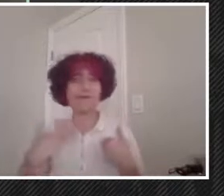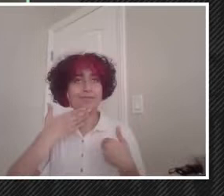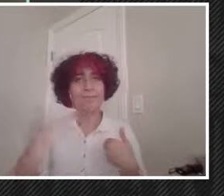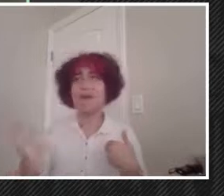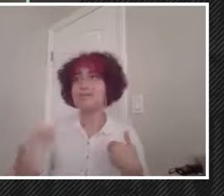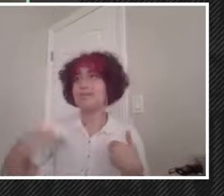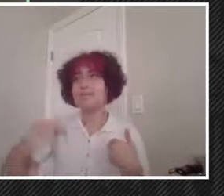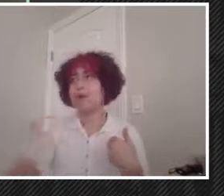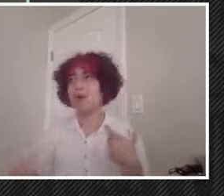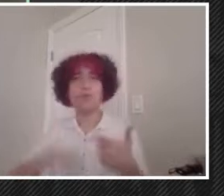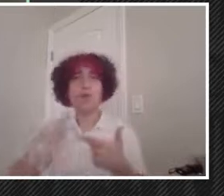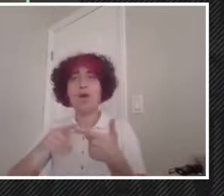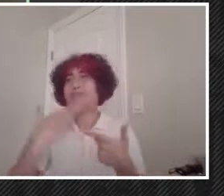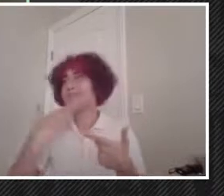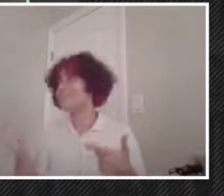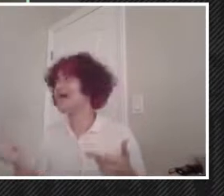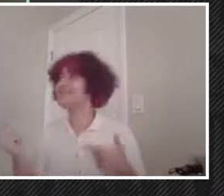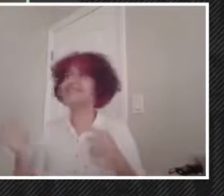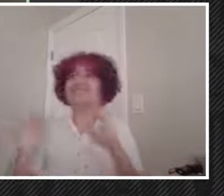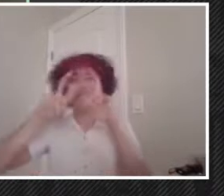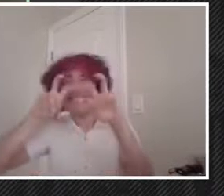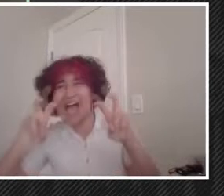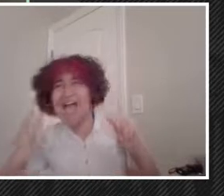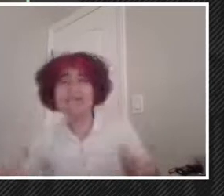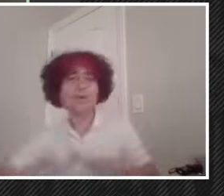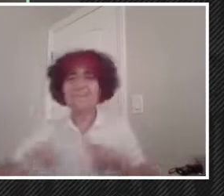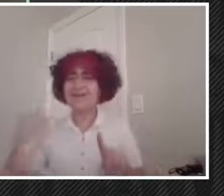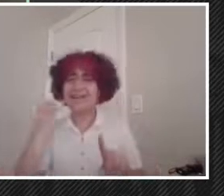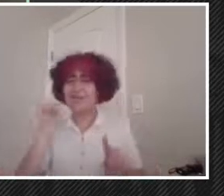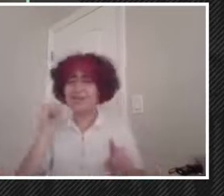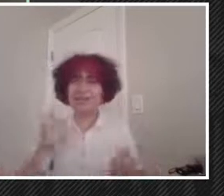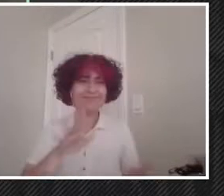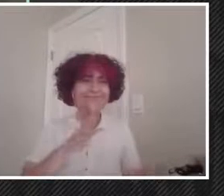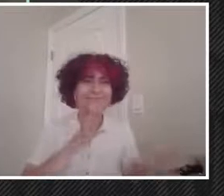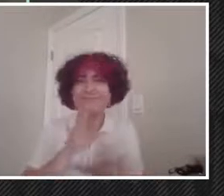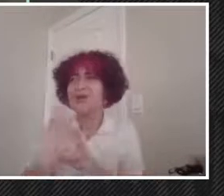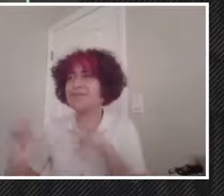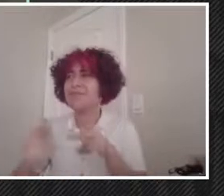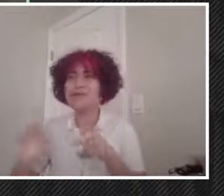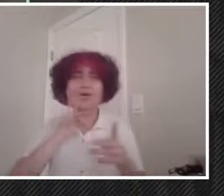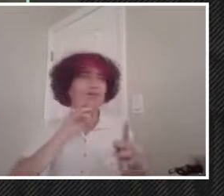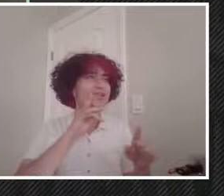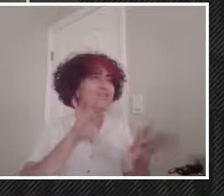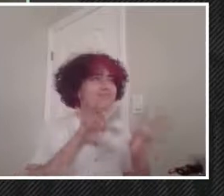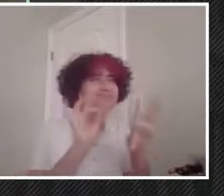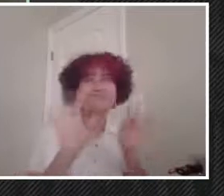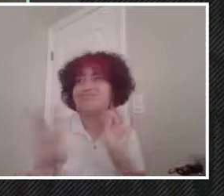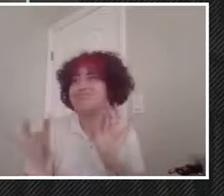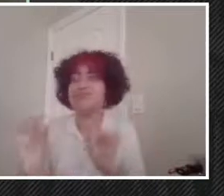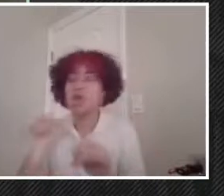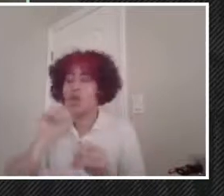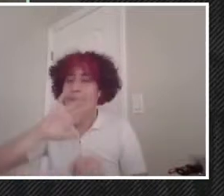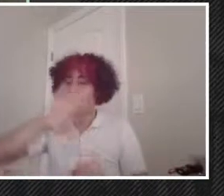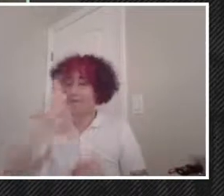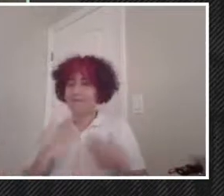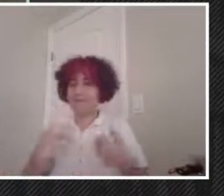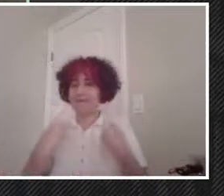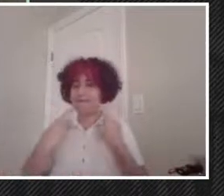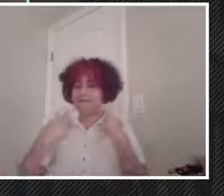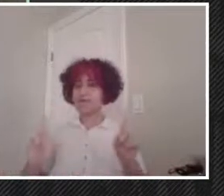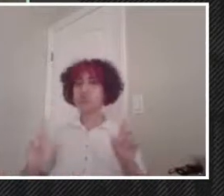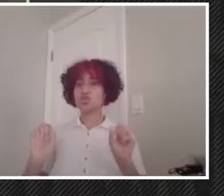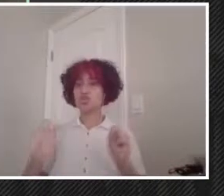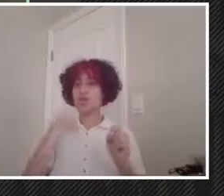analysis, but if you can't move people, you're never gonna be successful. And so we had to meet people where they are. We have to speak